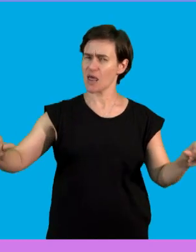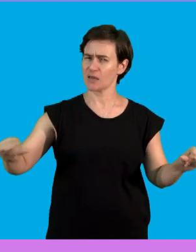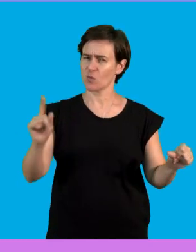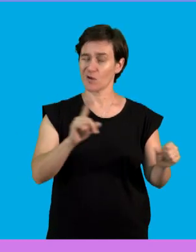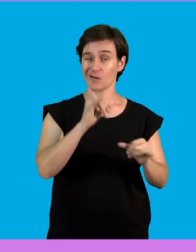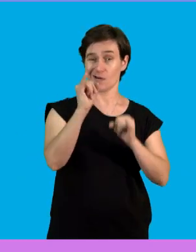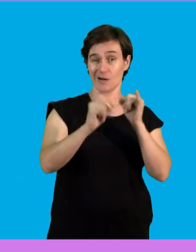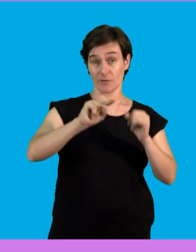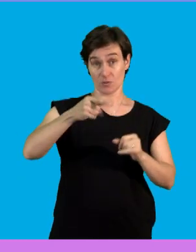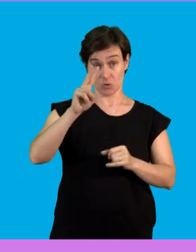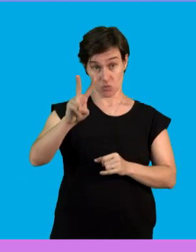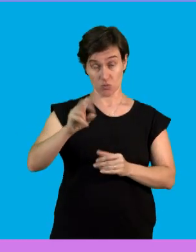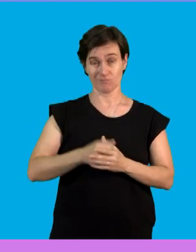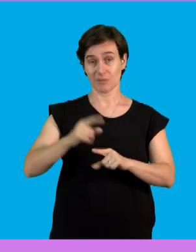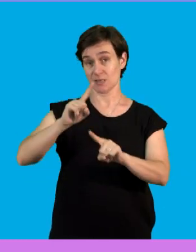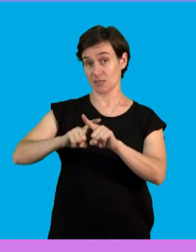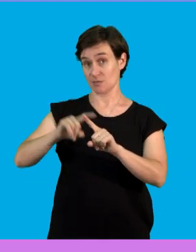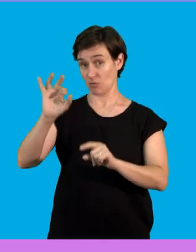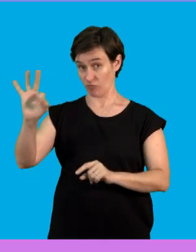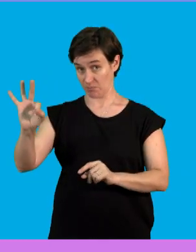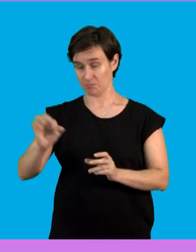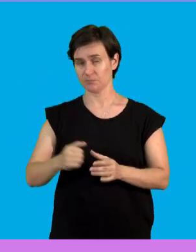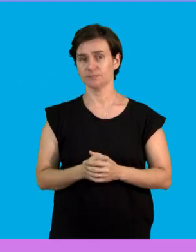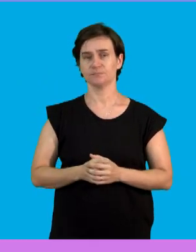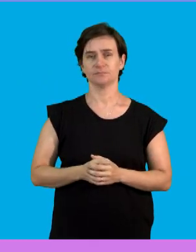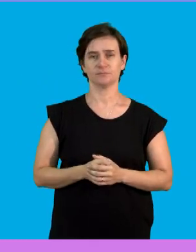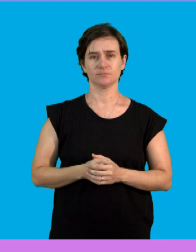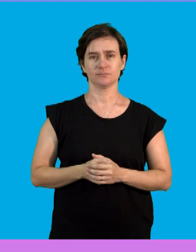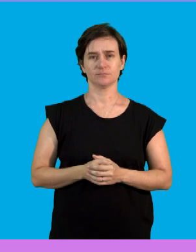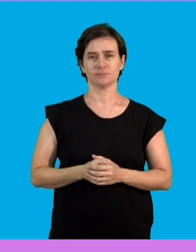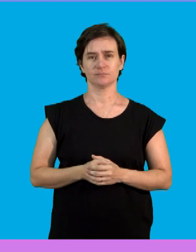to be 11.2 times 3.